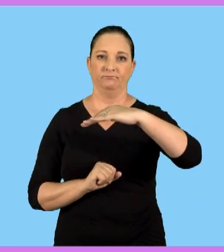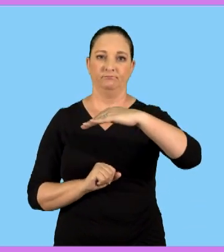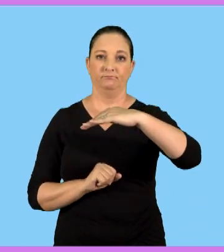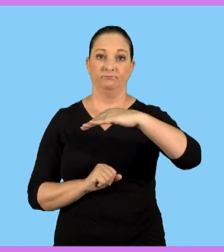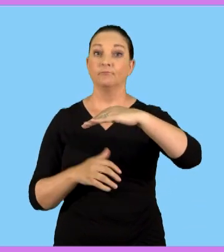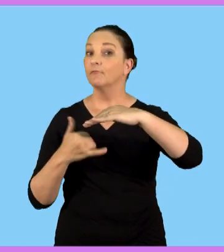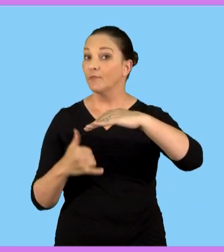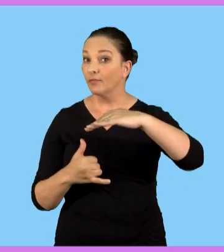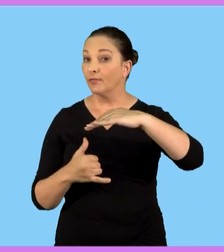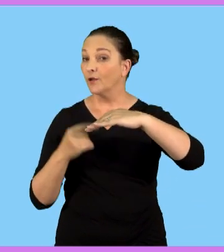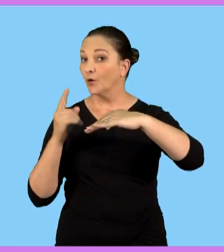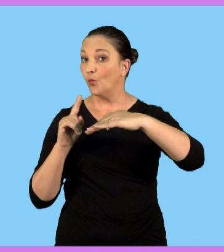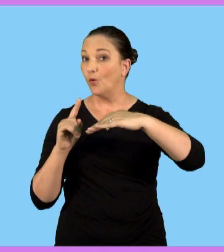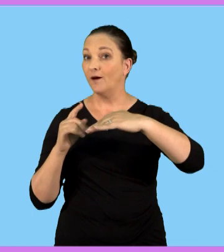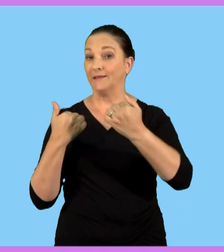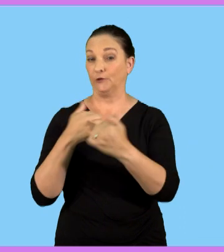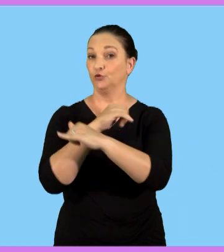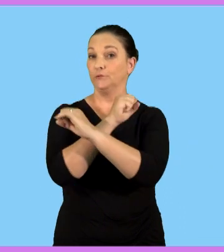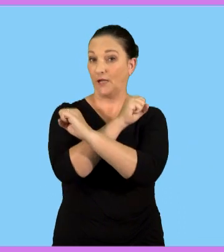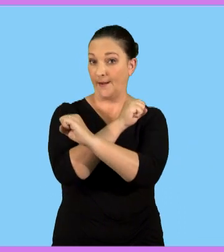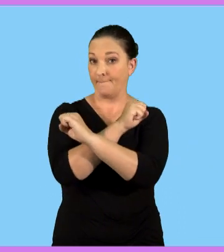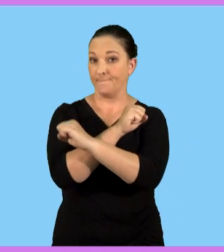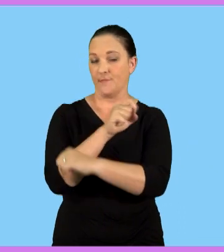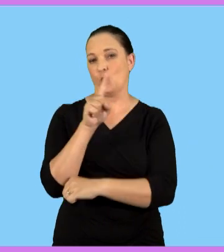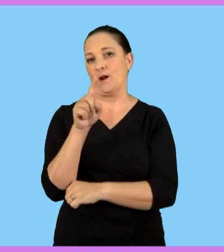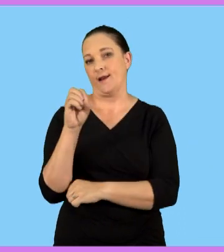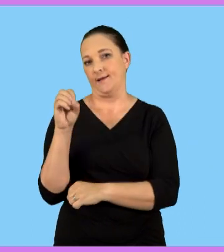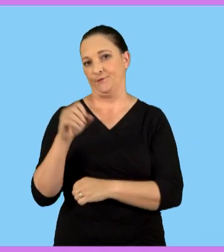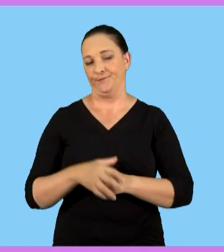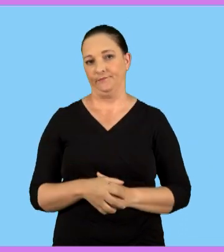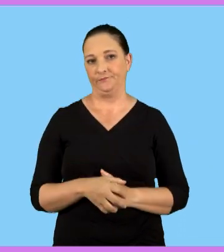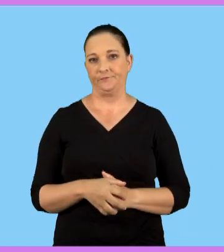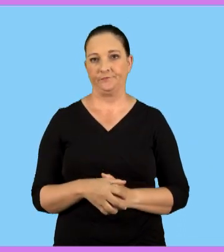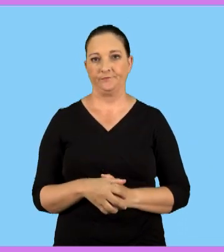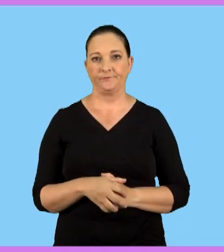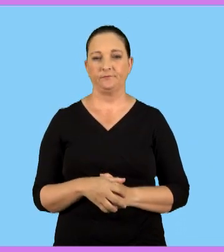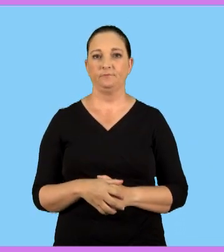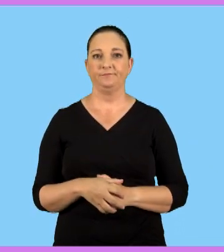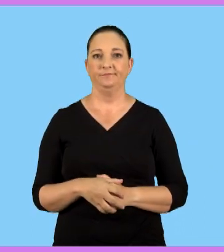443,520. And then the percentage comes in, times by 100.